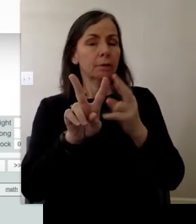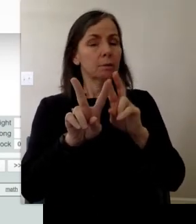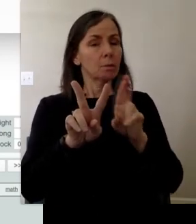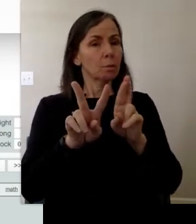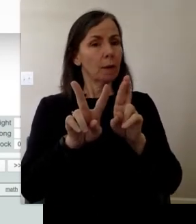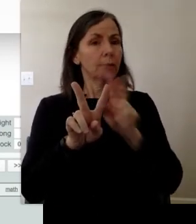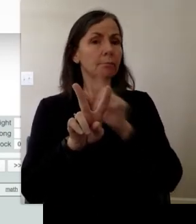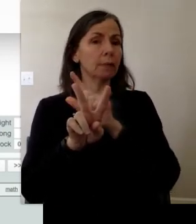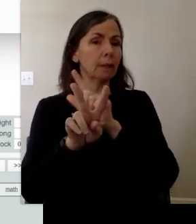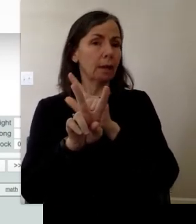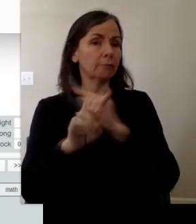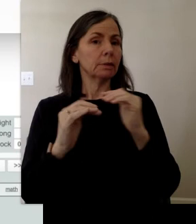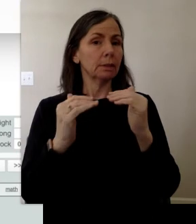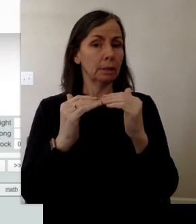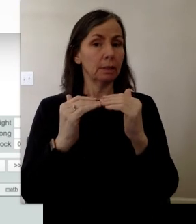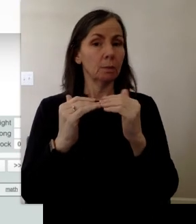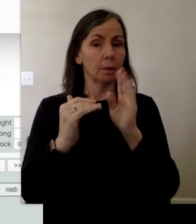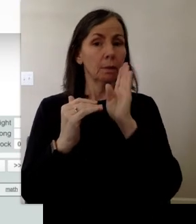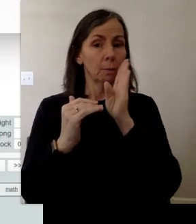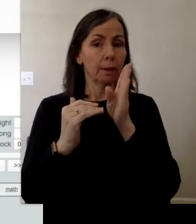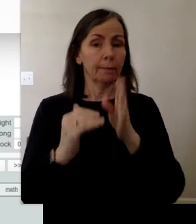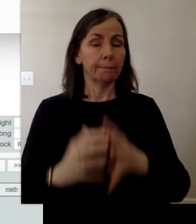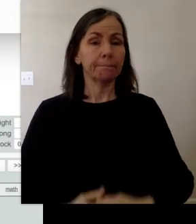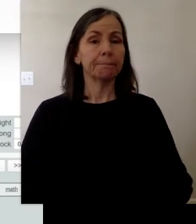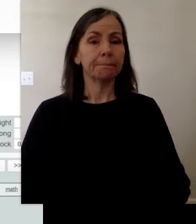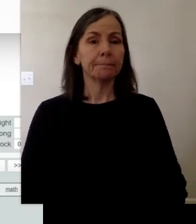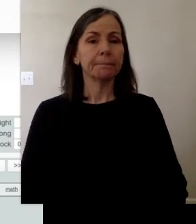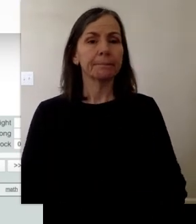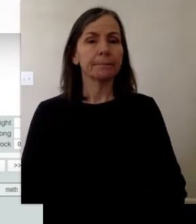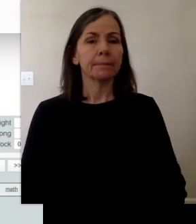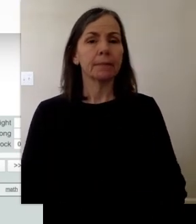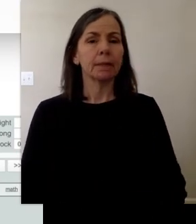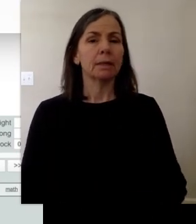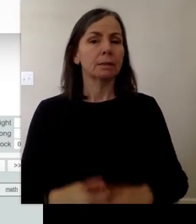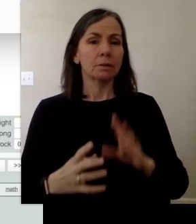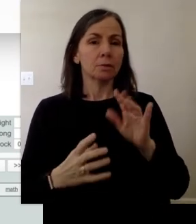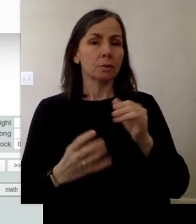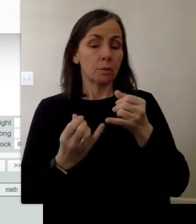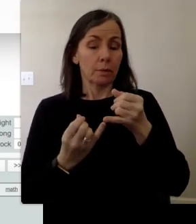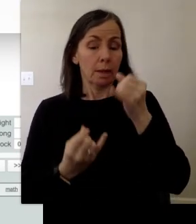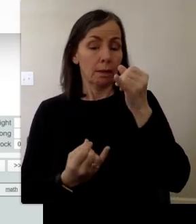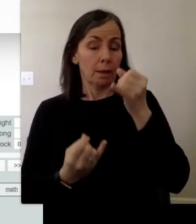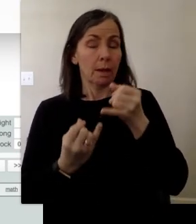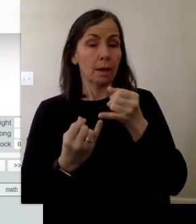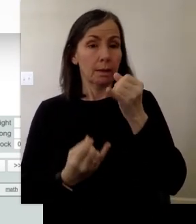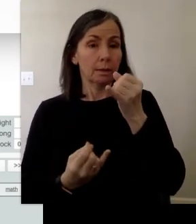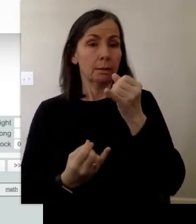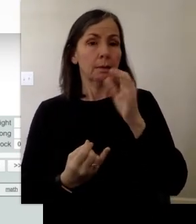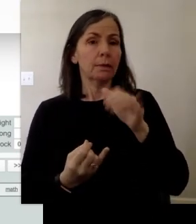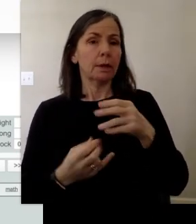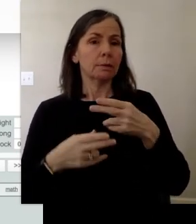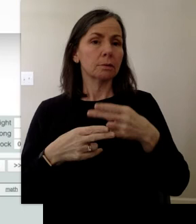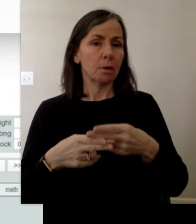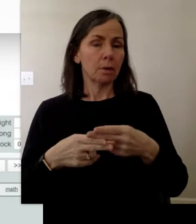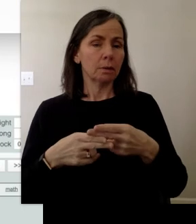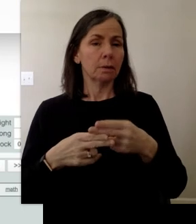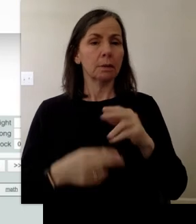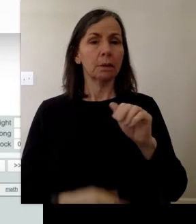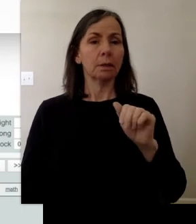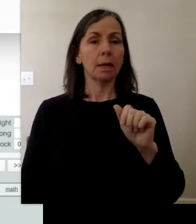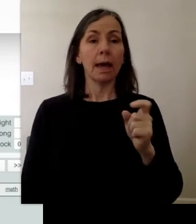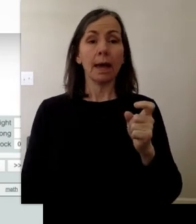of me, and the equal part on the right side. So whatever that line is, that is your axis of